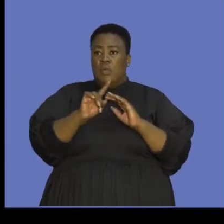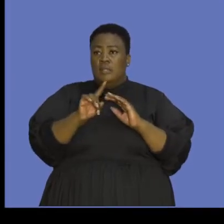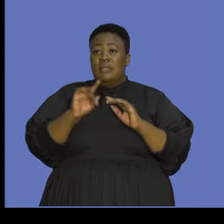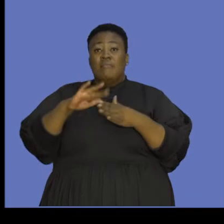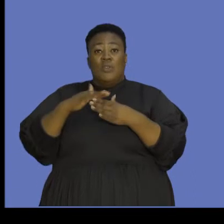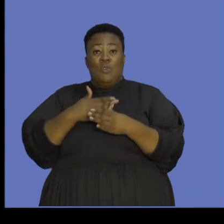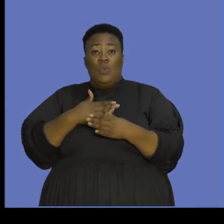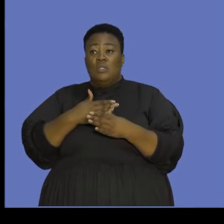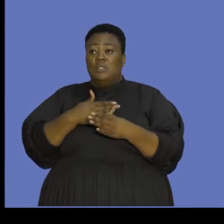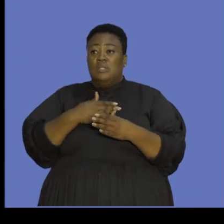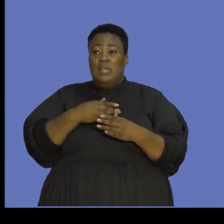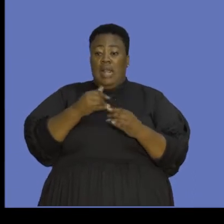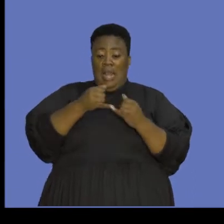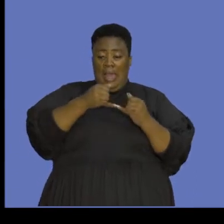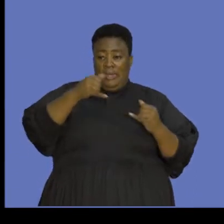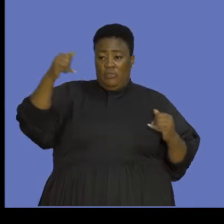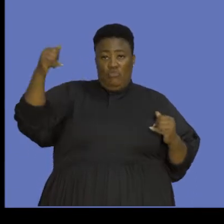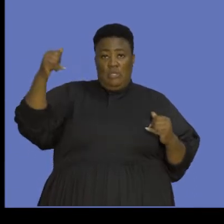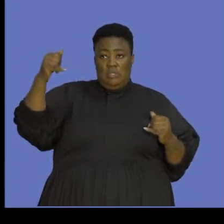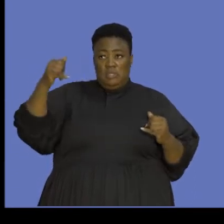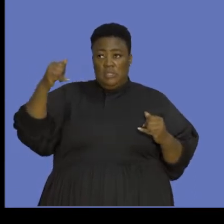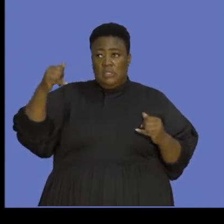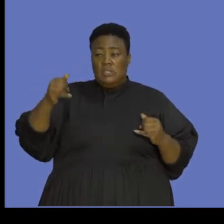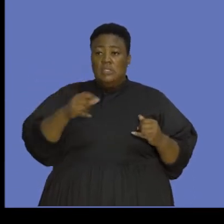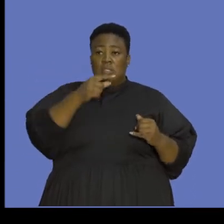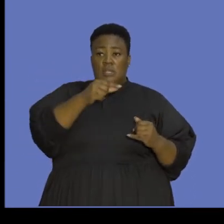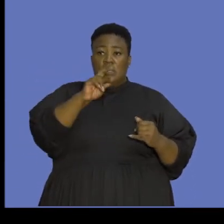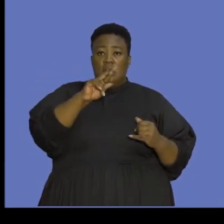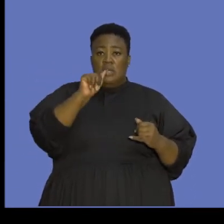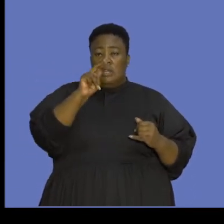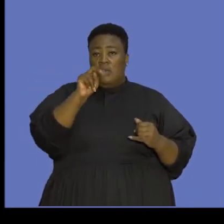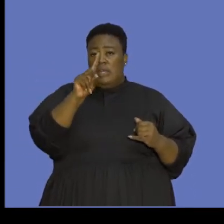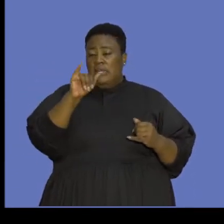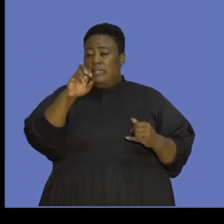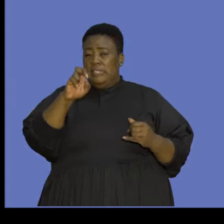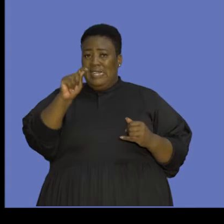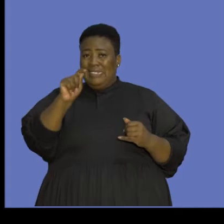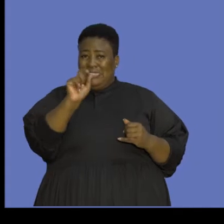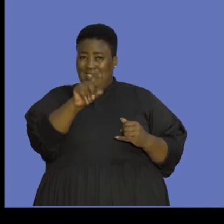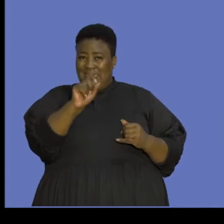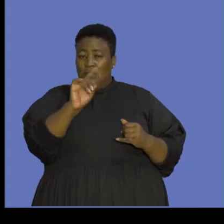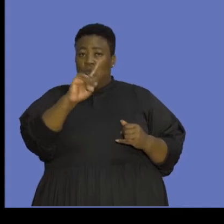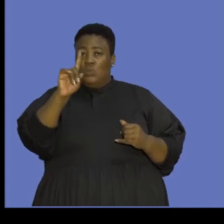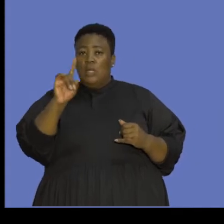important is because it's a straight line, the gradient is a